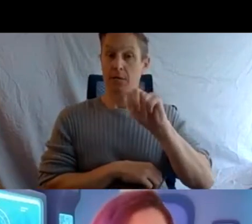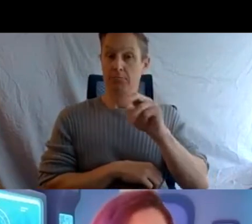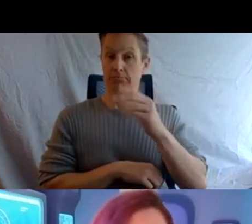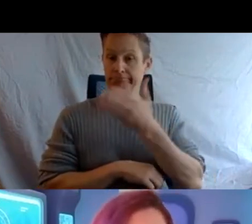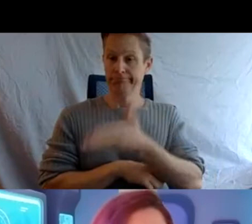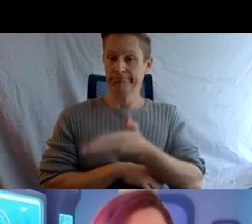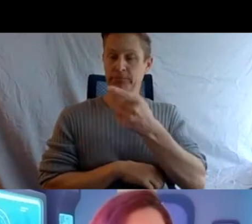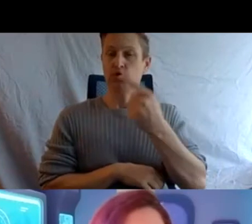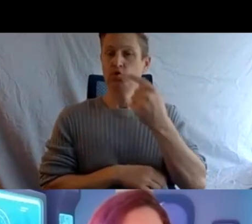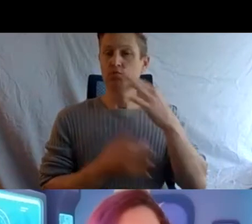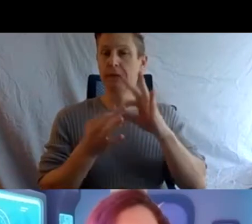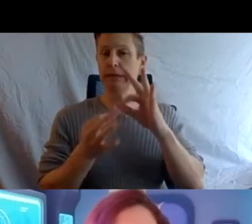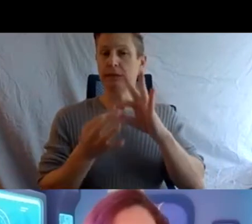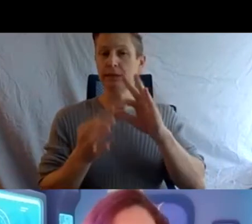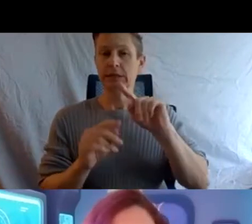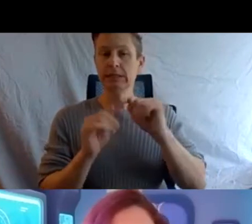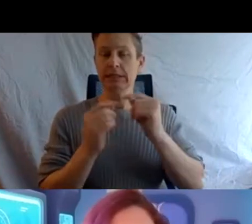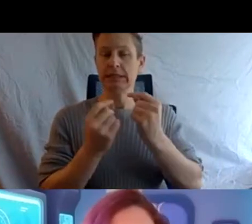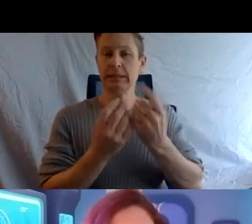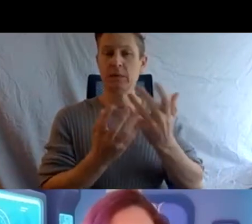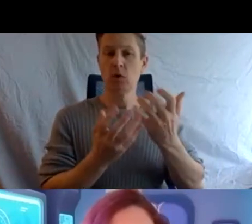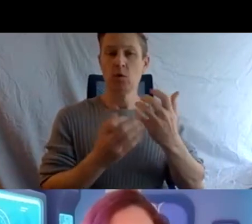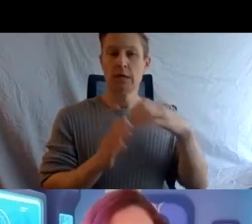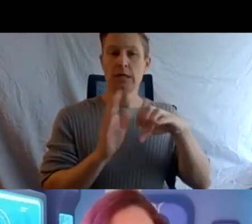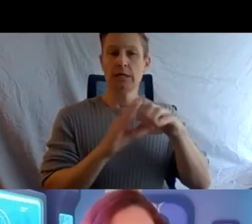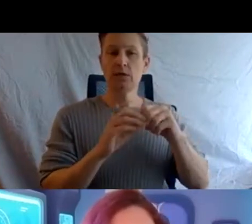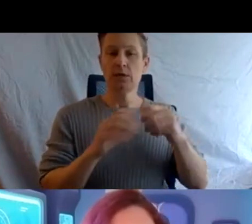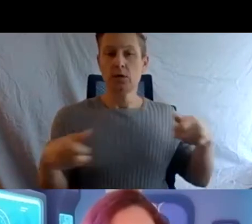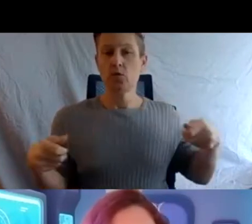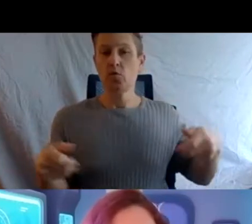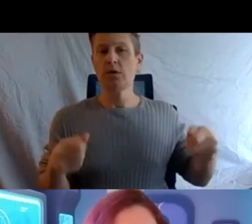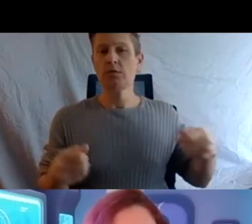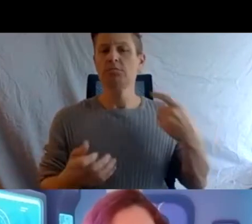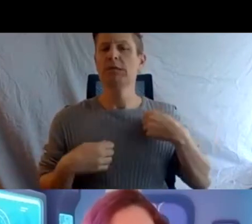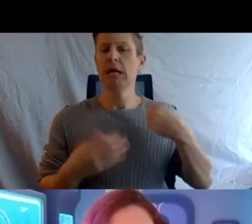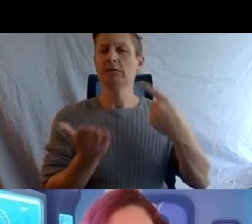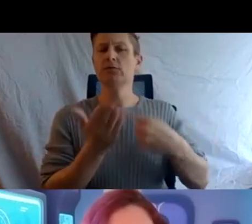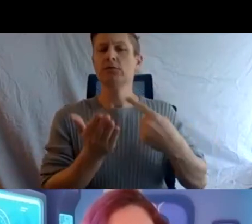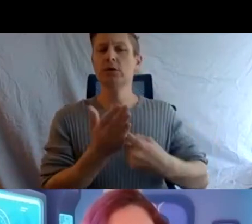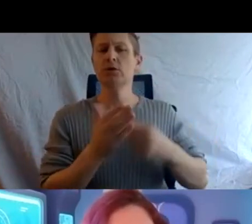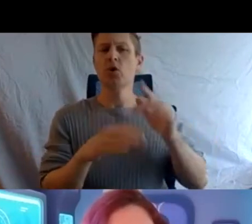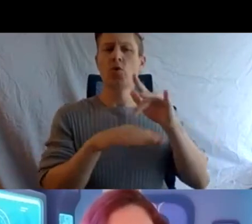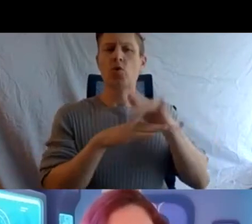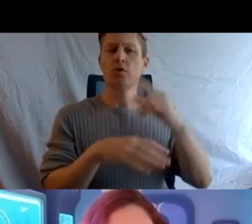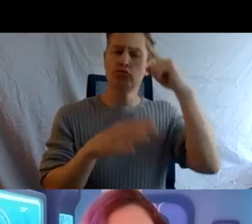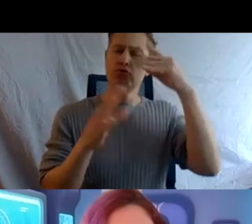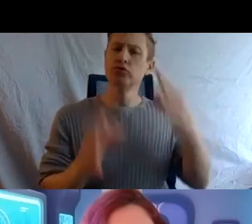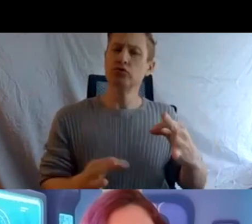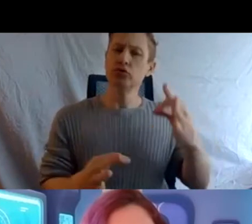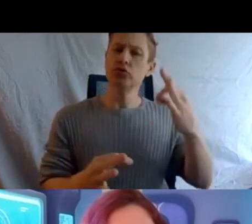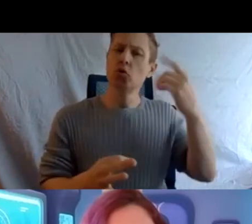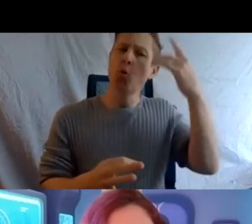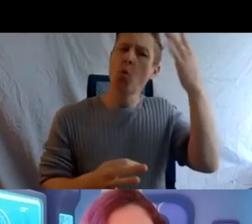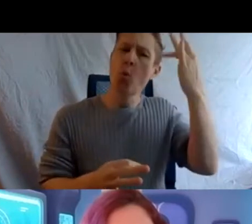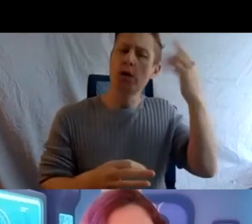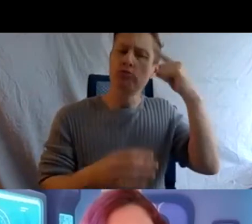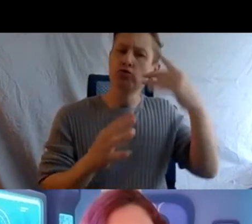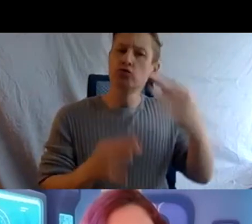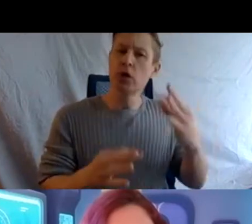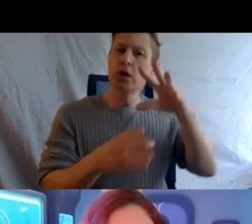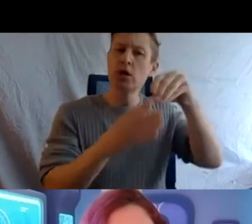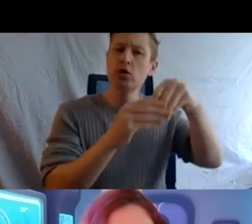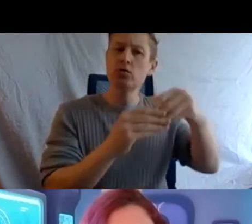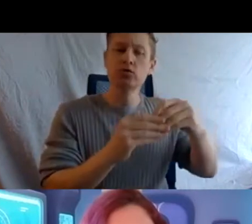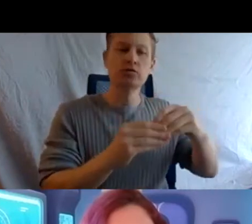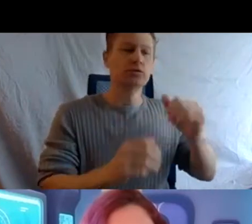earlier in the production team wanted a character in a wheelchair. Can you talk a little bit about the early decision that went into creating such an inclusive show?